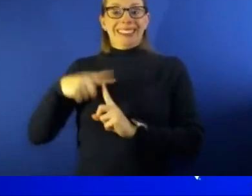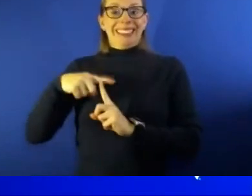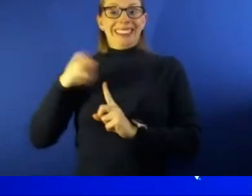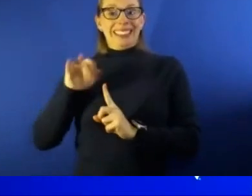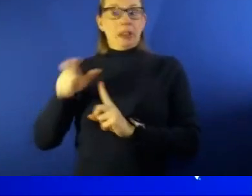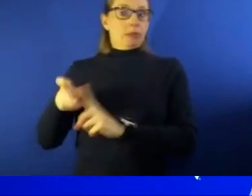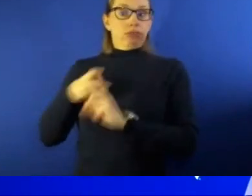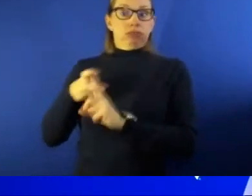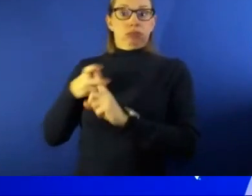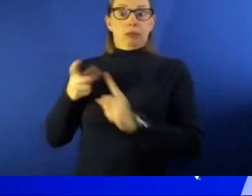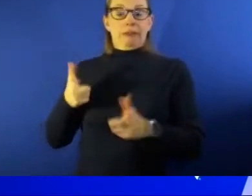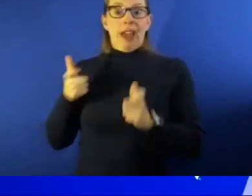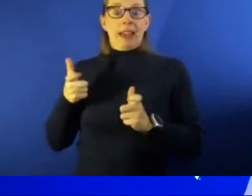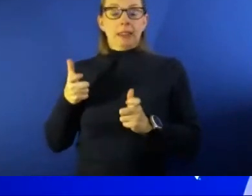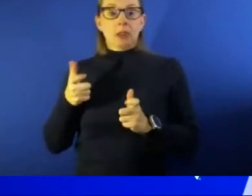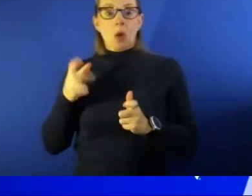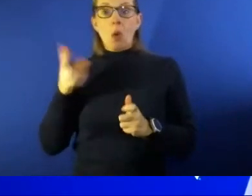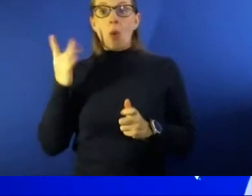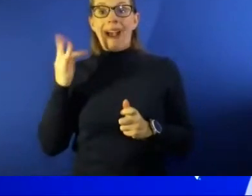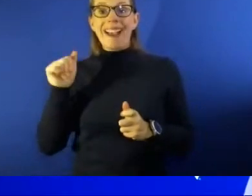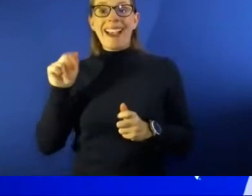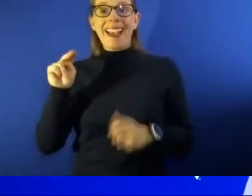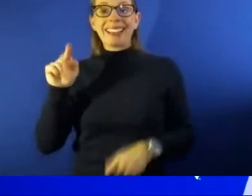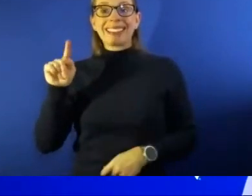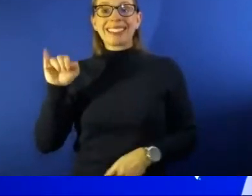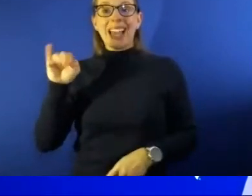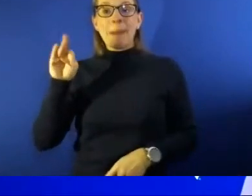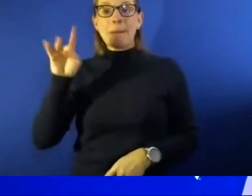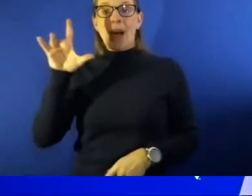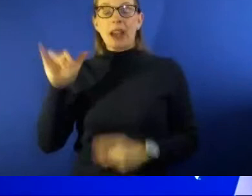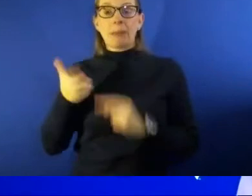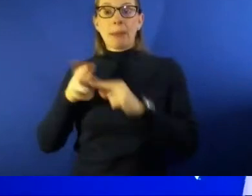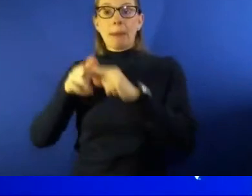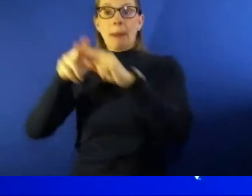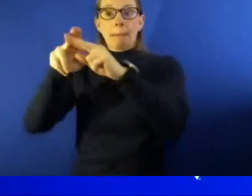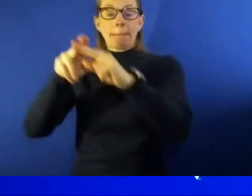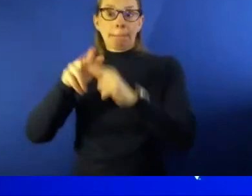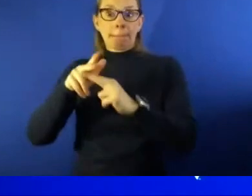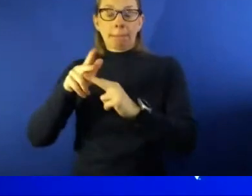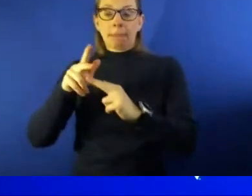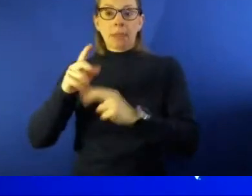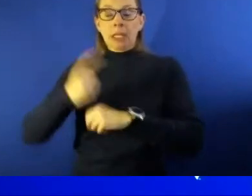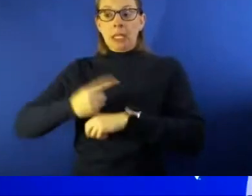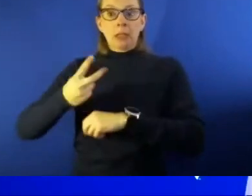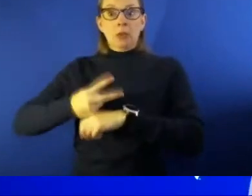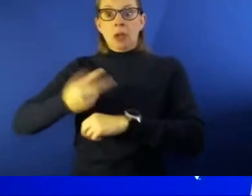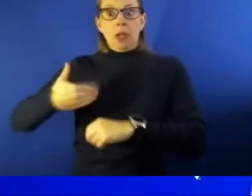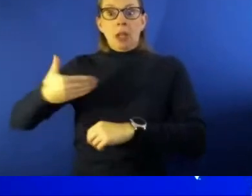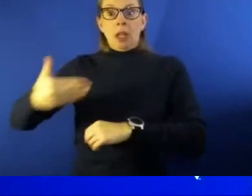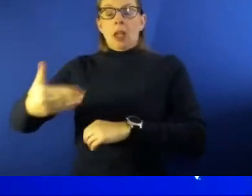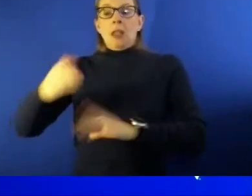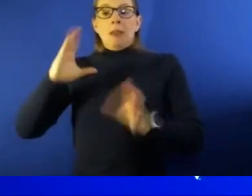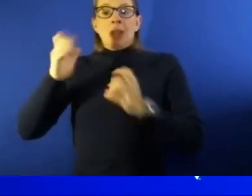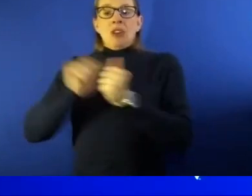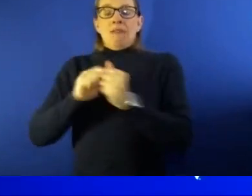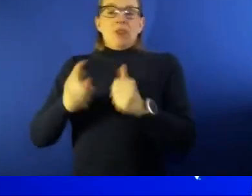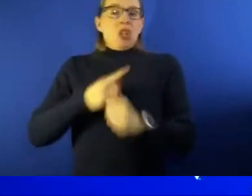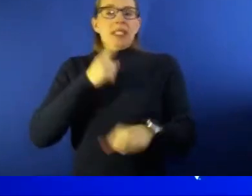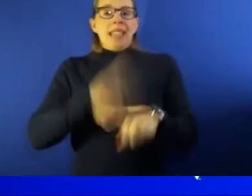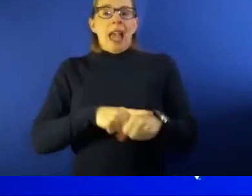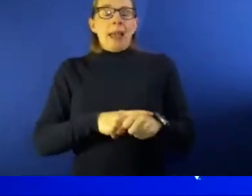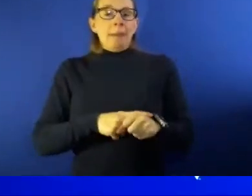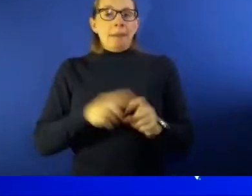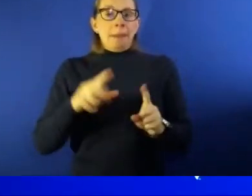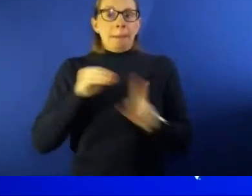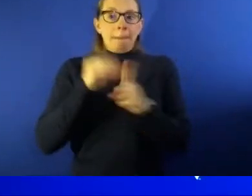antibody levels start to increase and jump up within a matter of days as compared to when you first saw the infection. So it's not just about